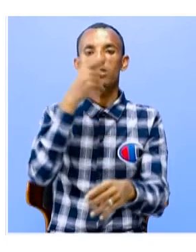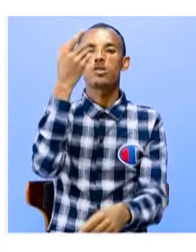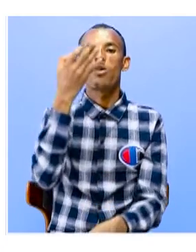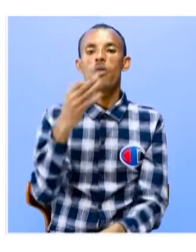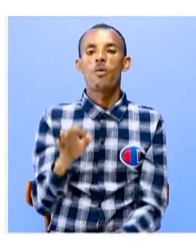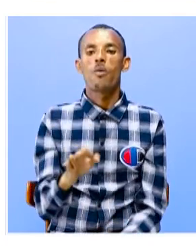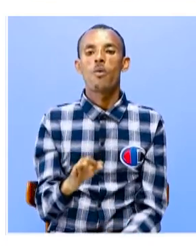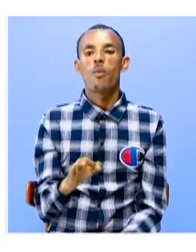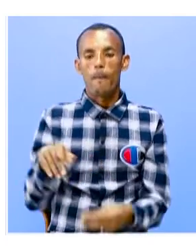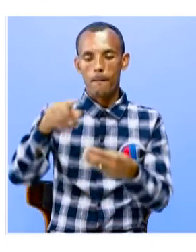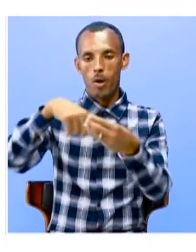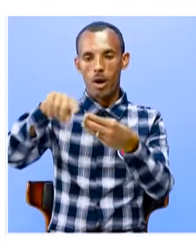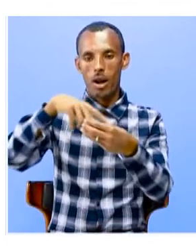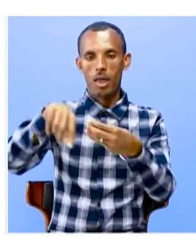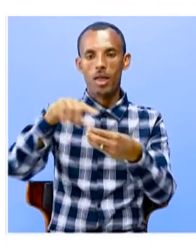the boundary